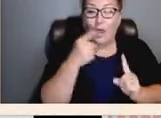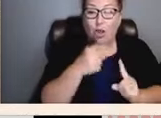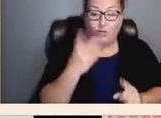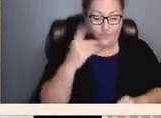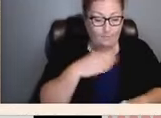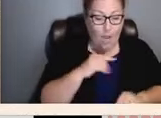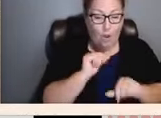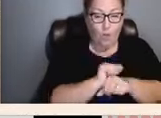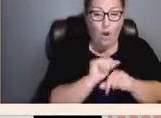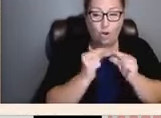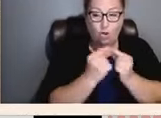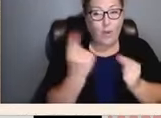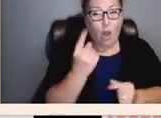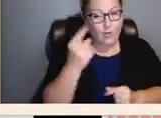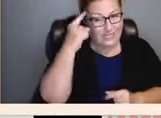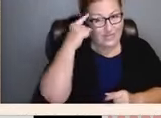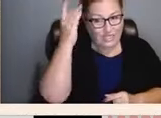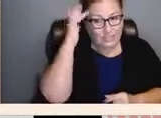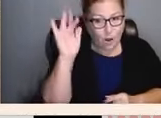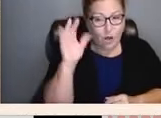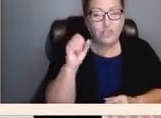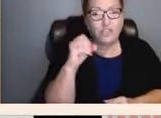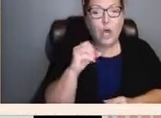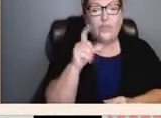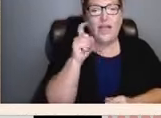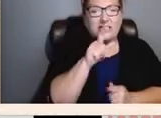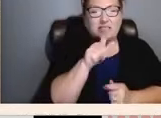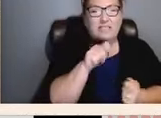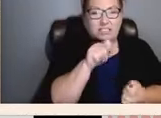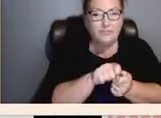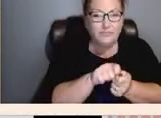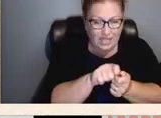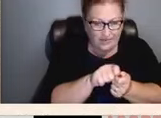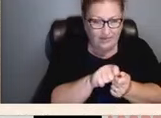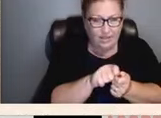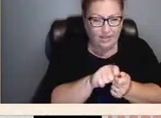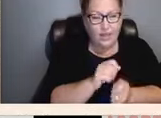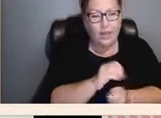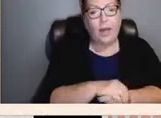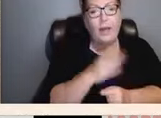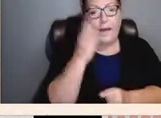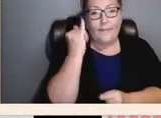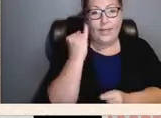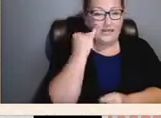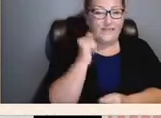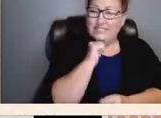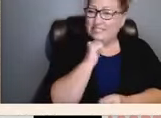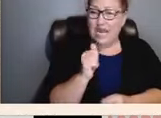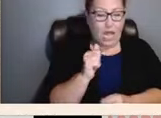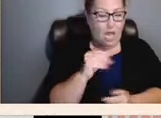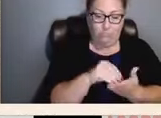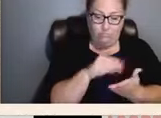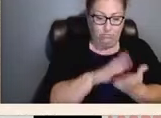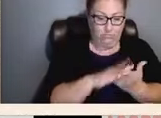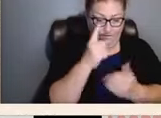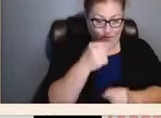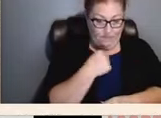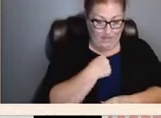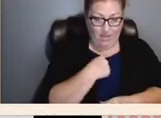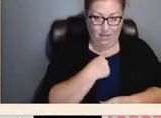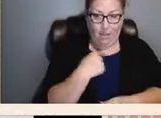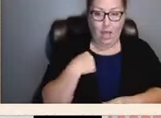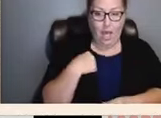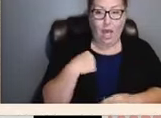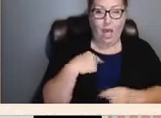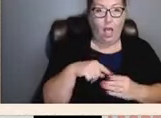SMART. So they need to be specific. Because if it's not written out for me, I go down a wormhole, or